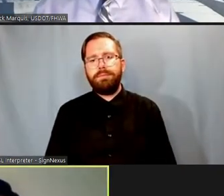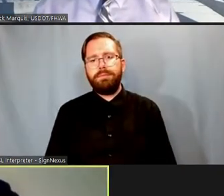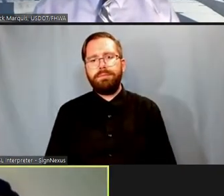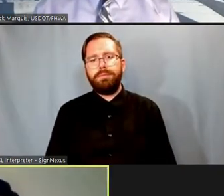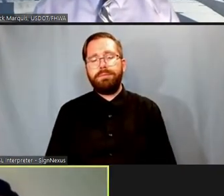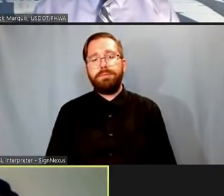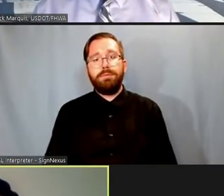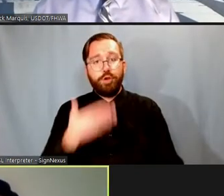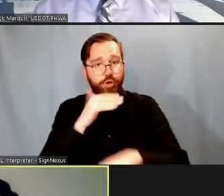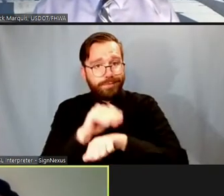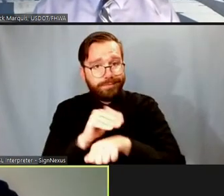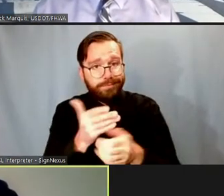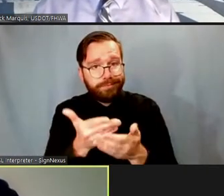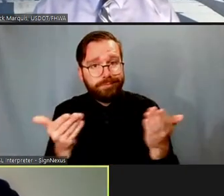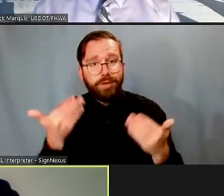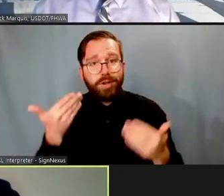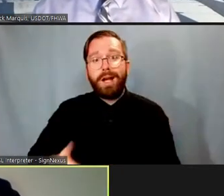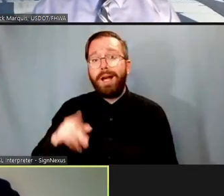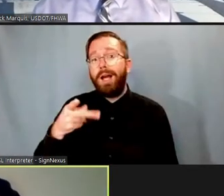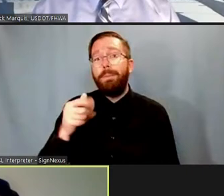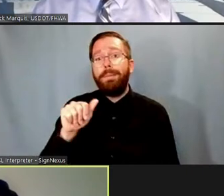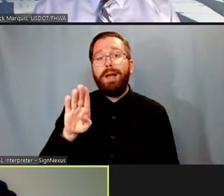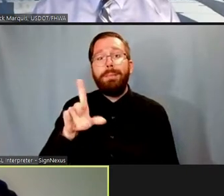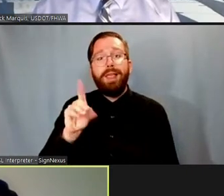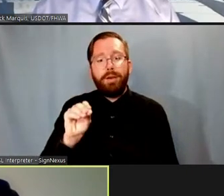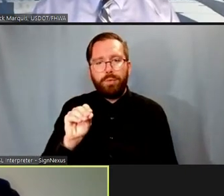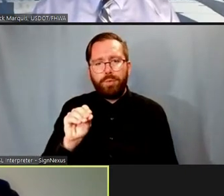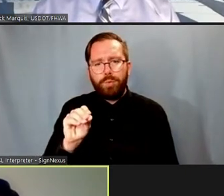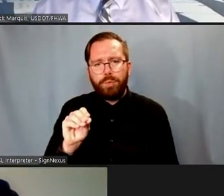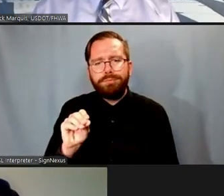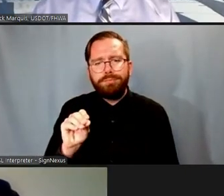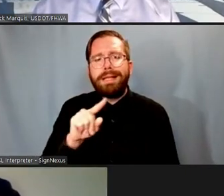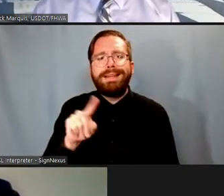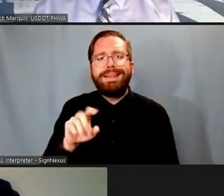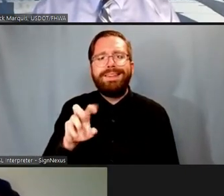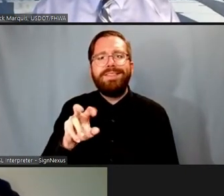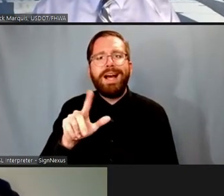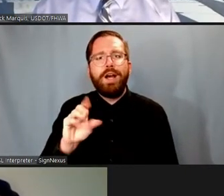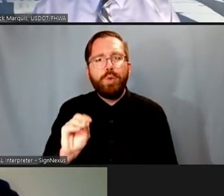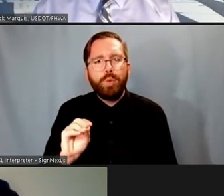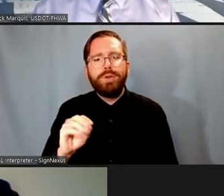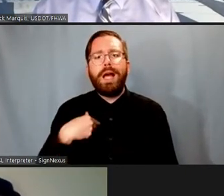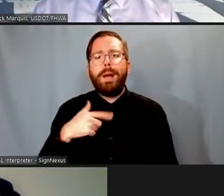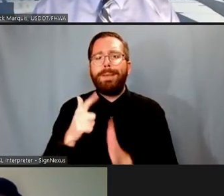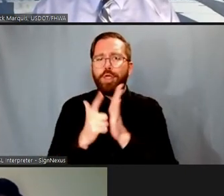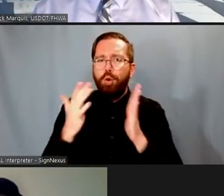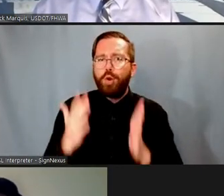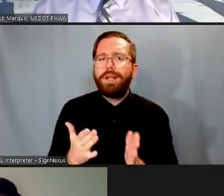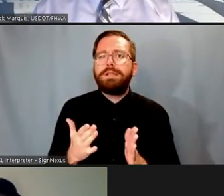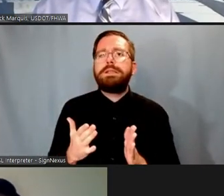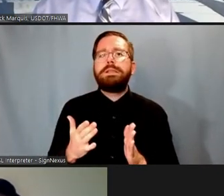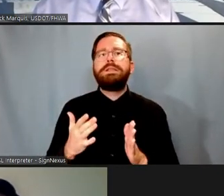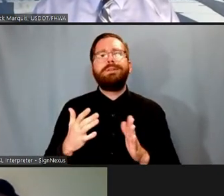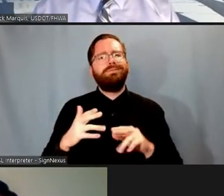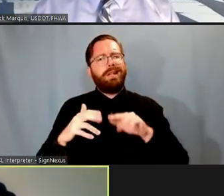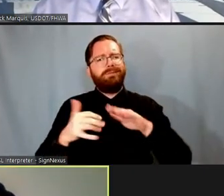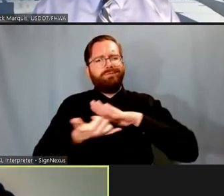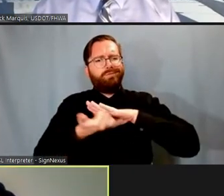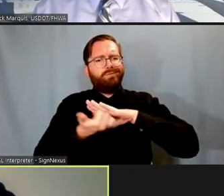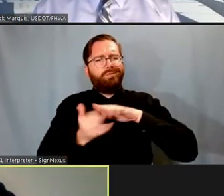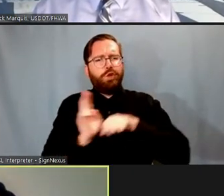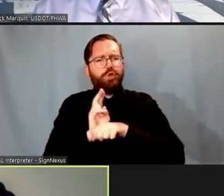good evening my name is pablo osvalos and i'm a lawyer a strap hanger and an upper west side resident i am